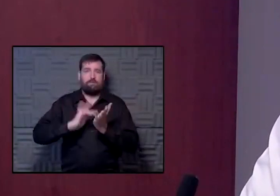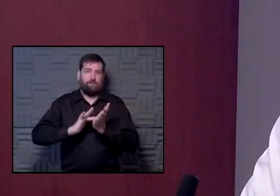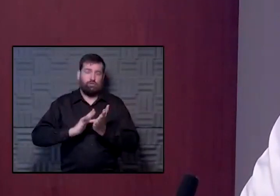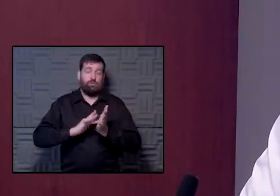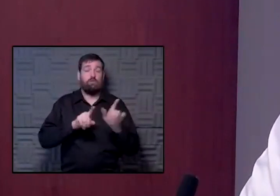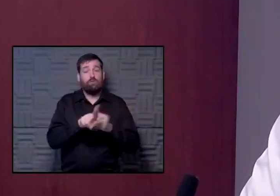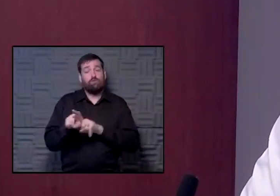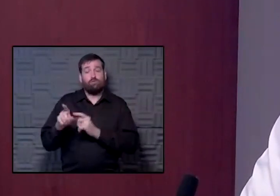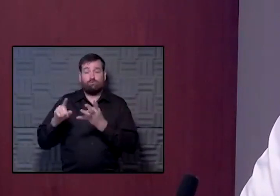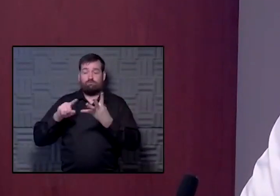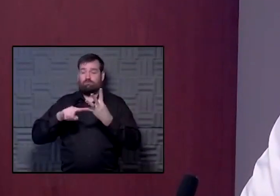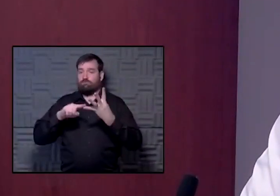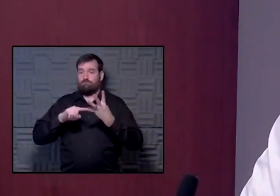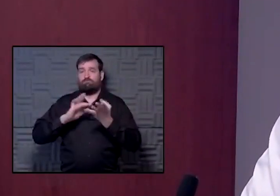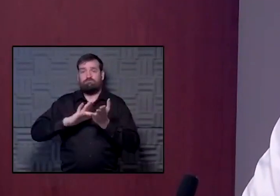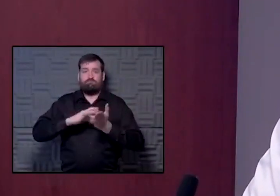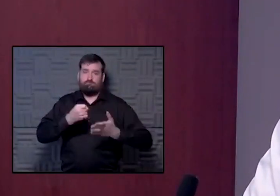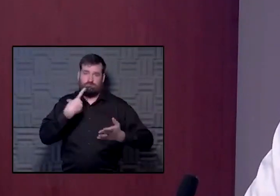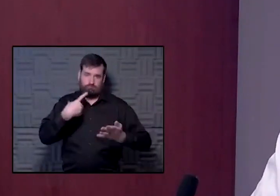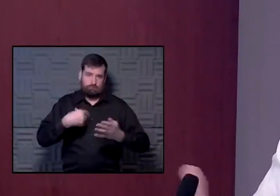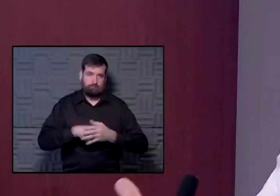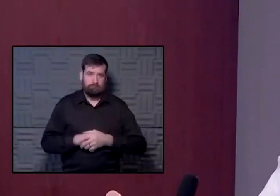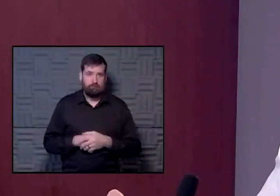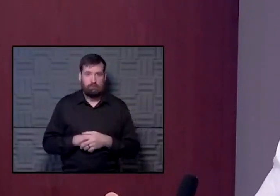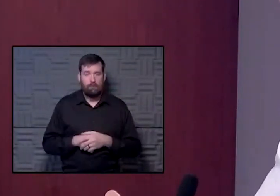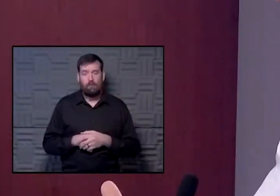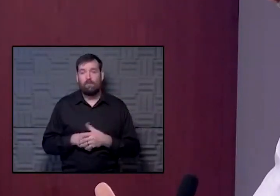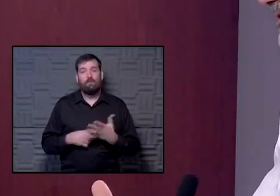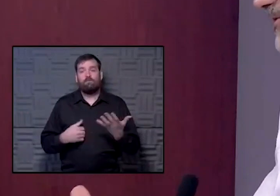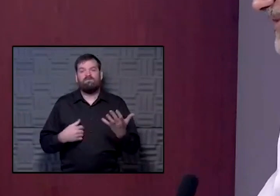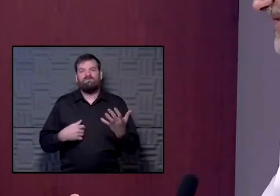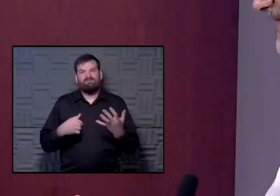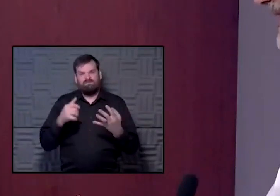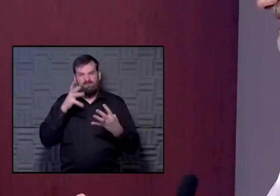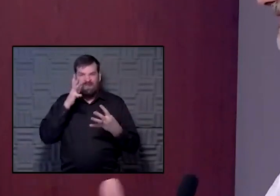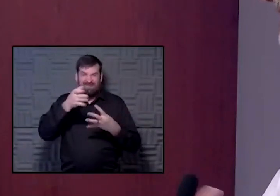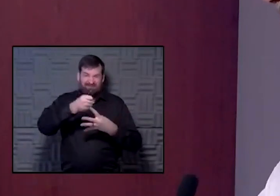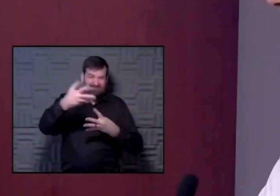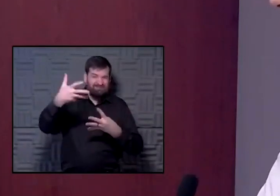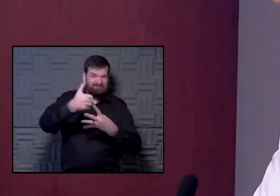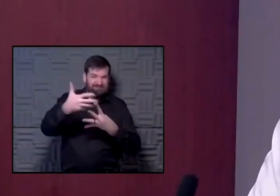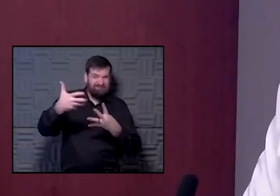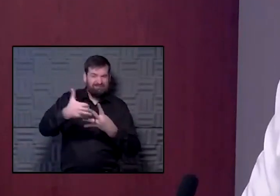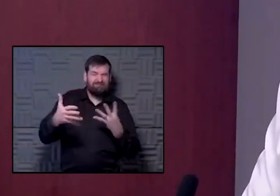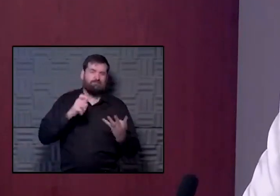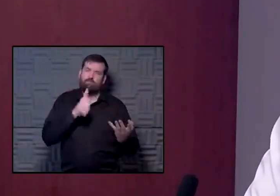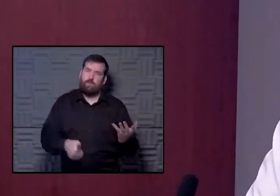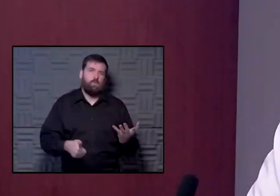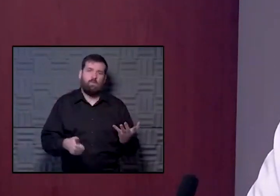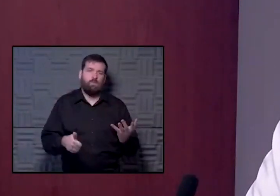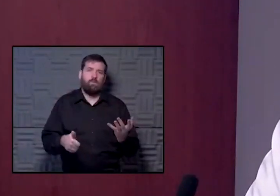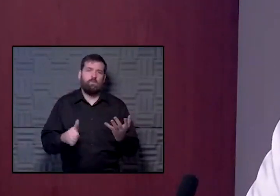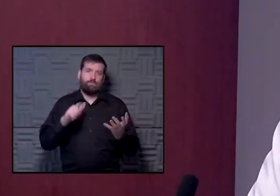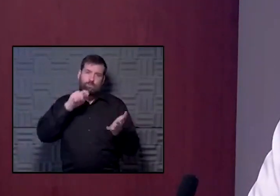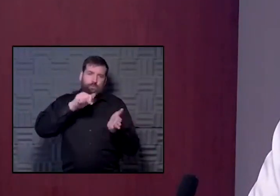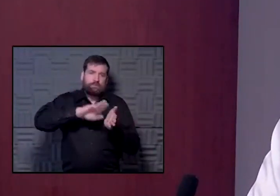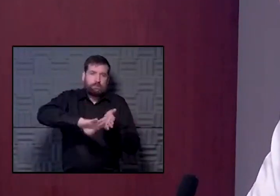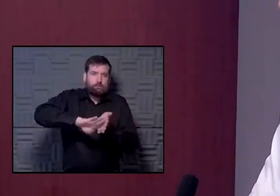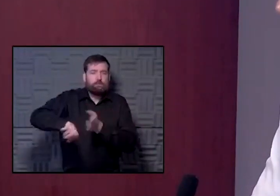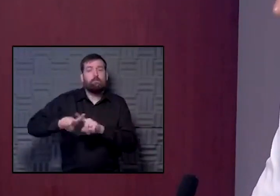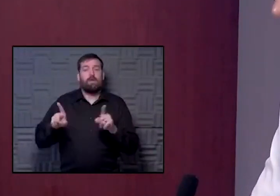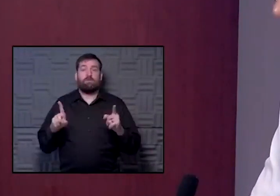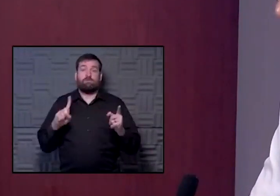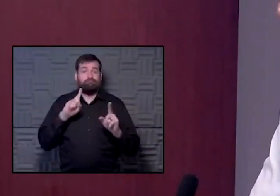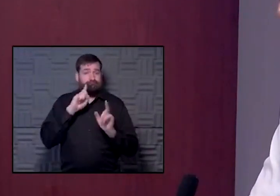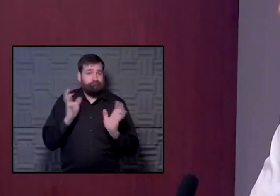as well as the oral medication. So I'm not going to go into too much of that detail in terms of exactly who's excluded, but I